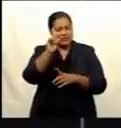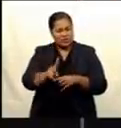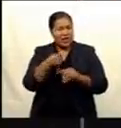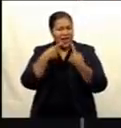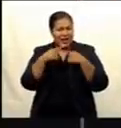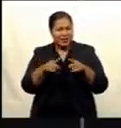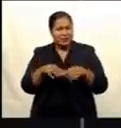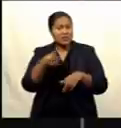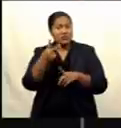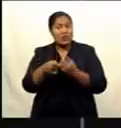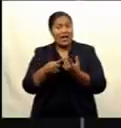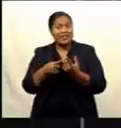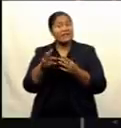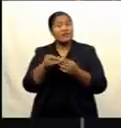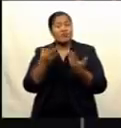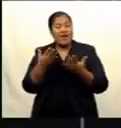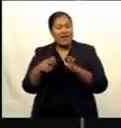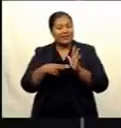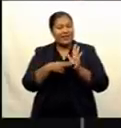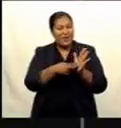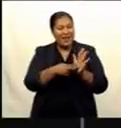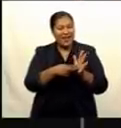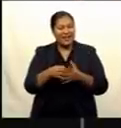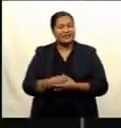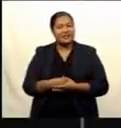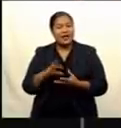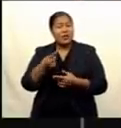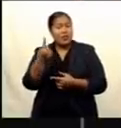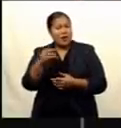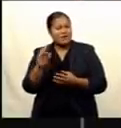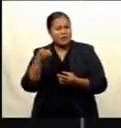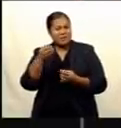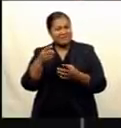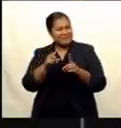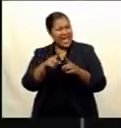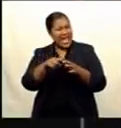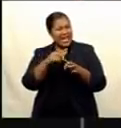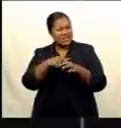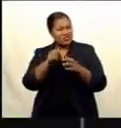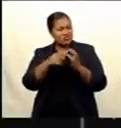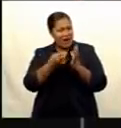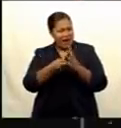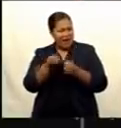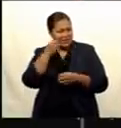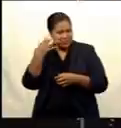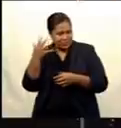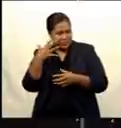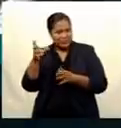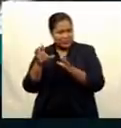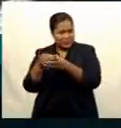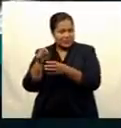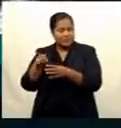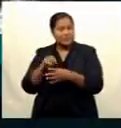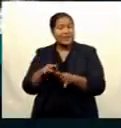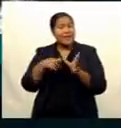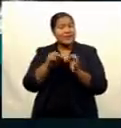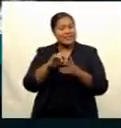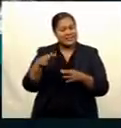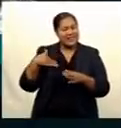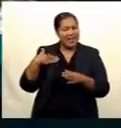cases are from the Nawaka Nandi cluster and one from the Extra Supermarket cluster. And Apanisa Wangarendovu joins us live